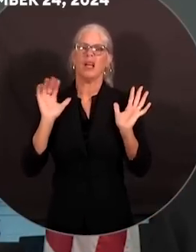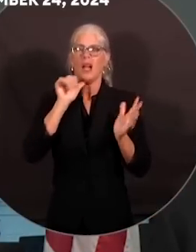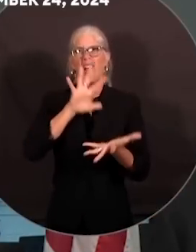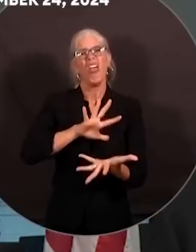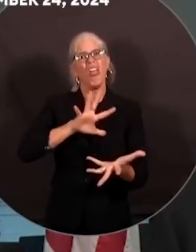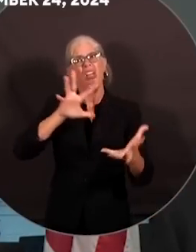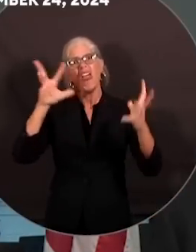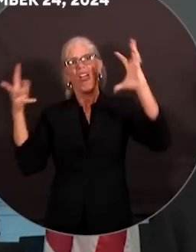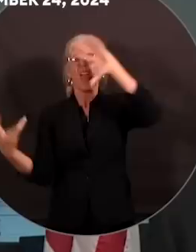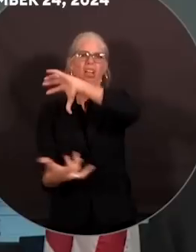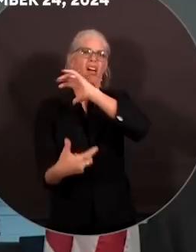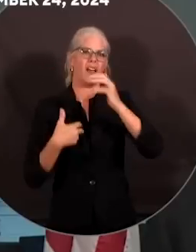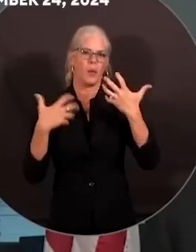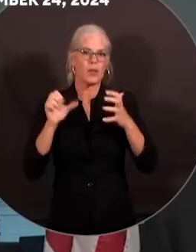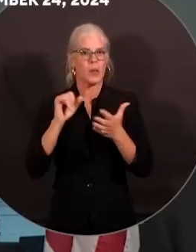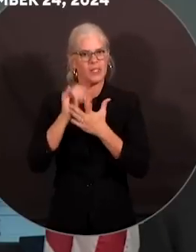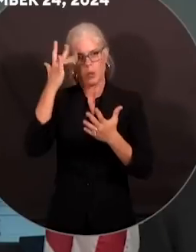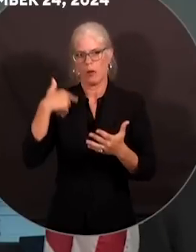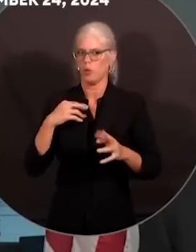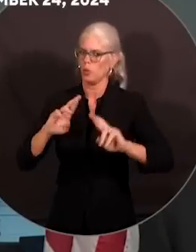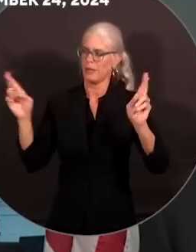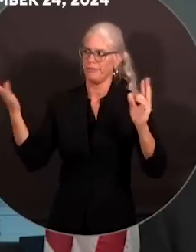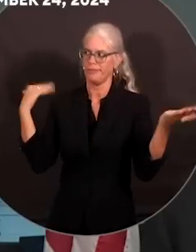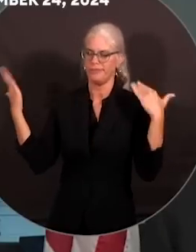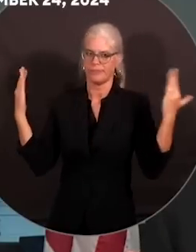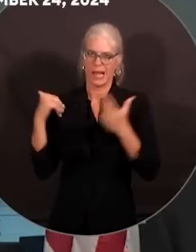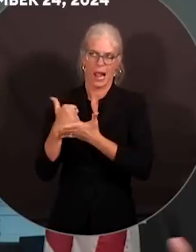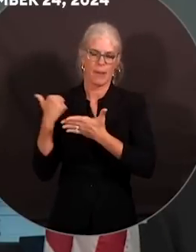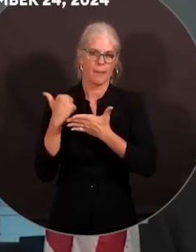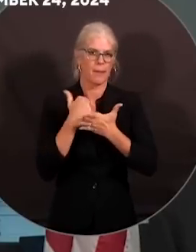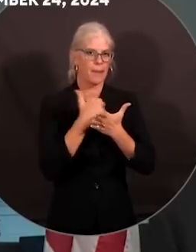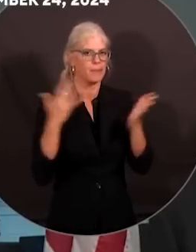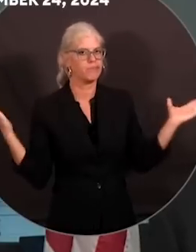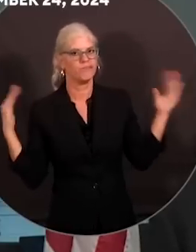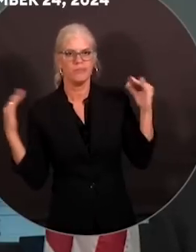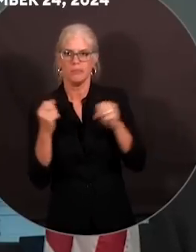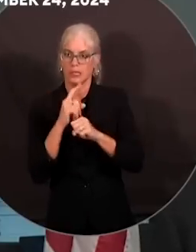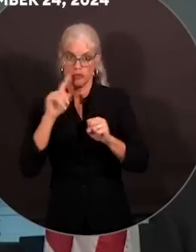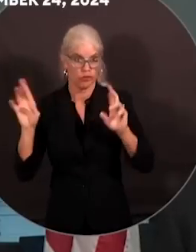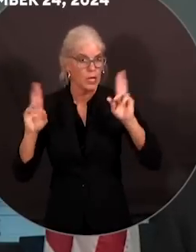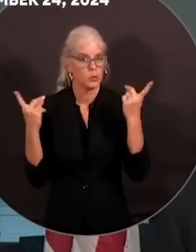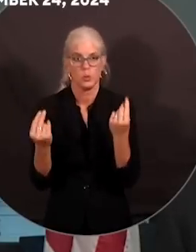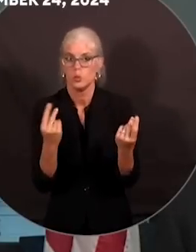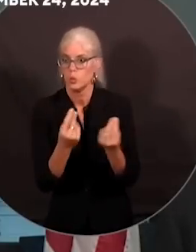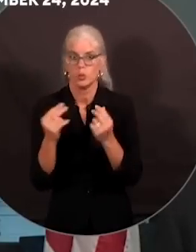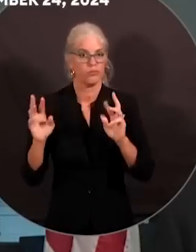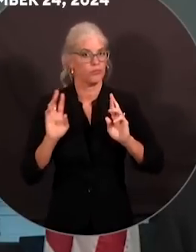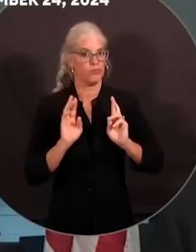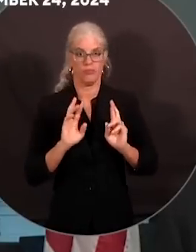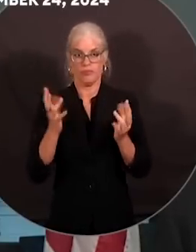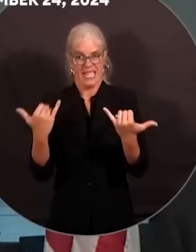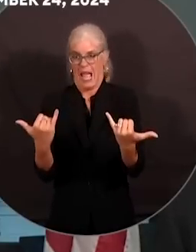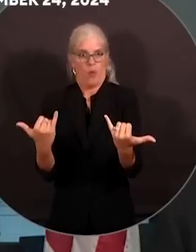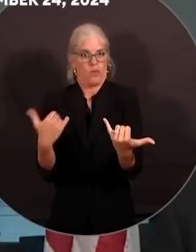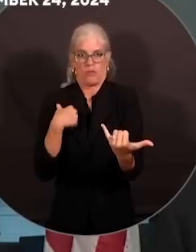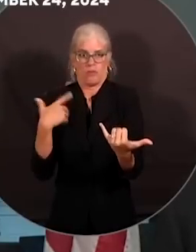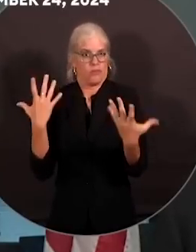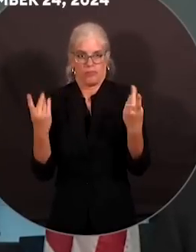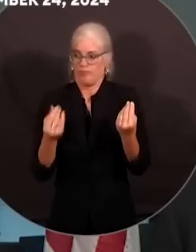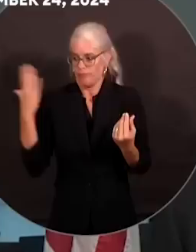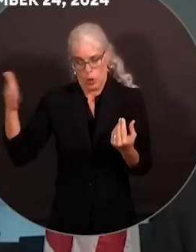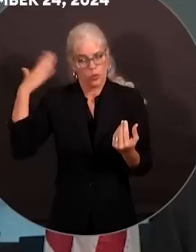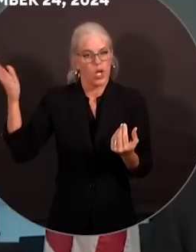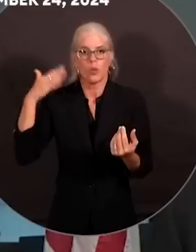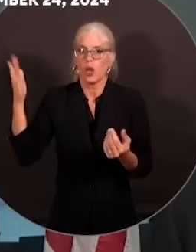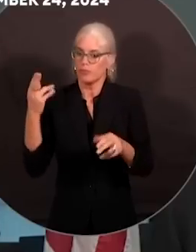so many resources already. And these resources are being added by the minute. So you're going to continue to have more linemen brought